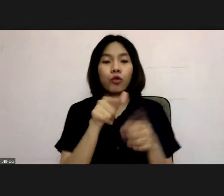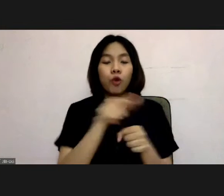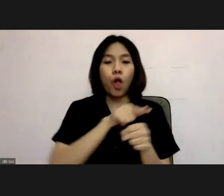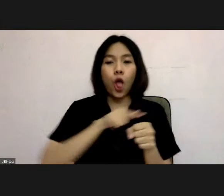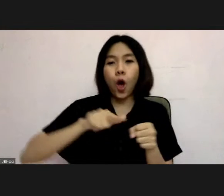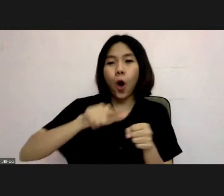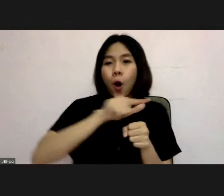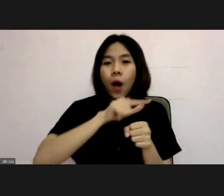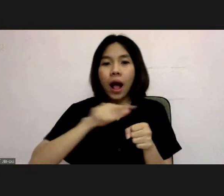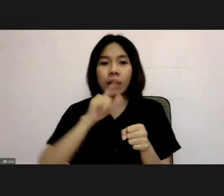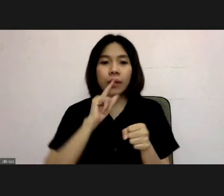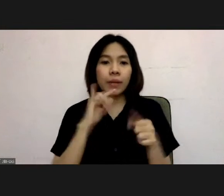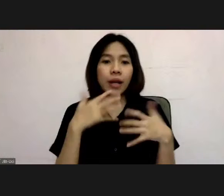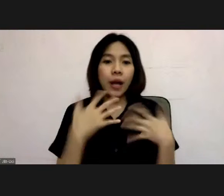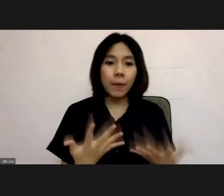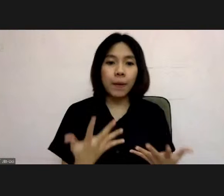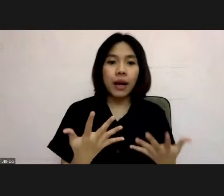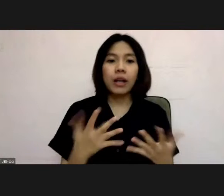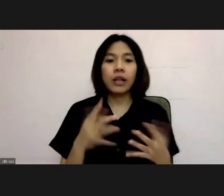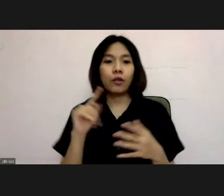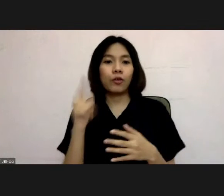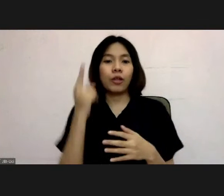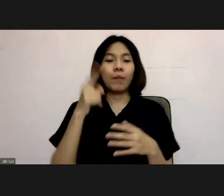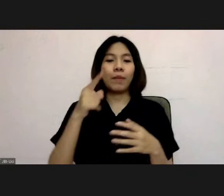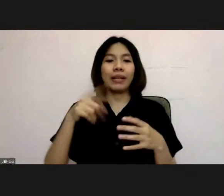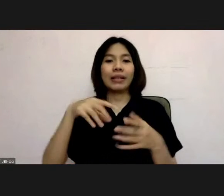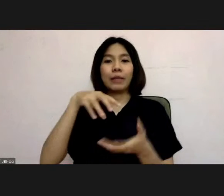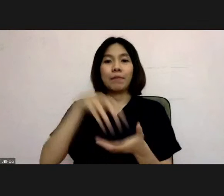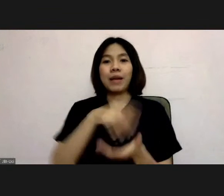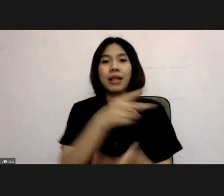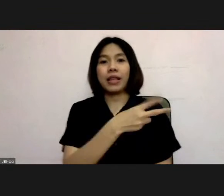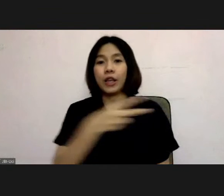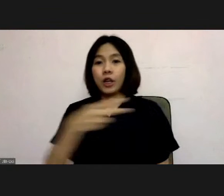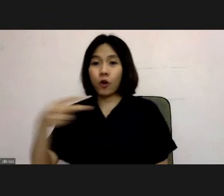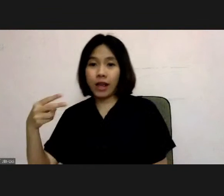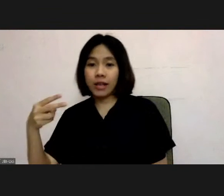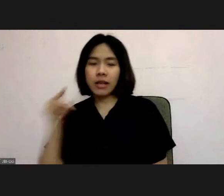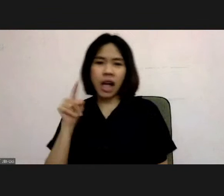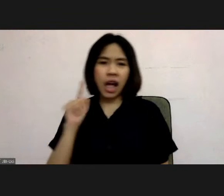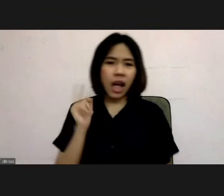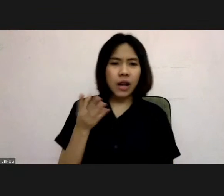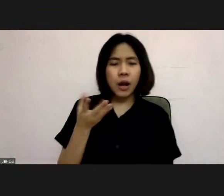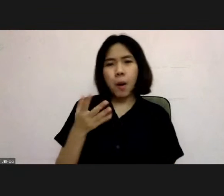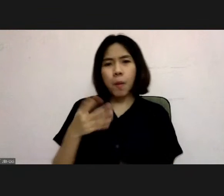we will be able to see that the same pattern that is happening in Indonesia is also happening throughout the world as